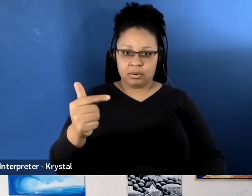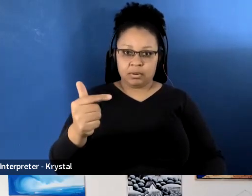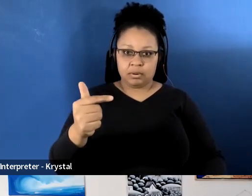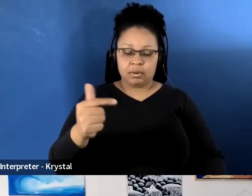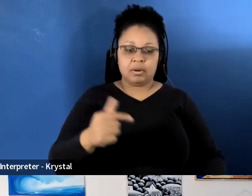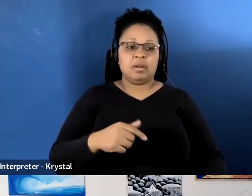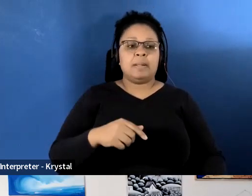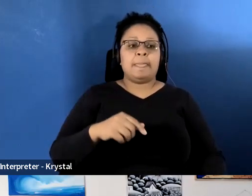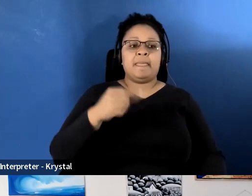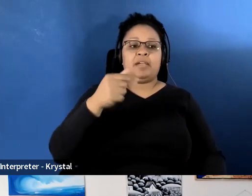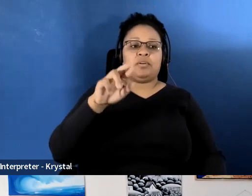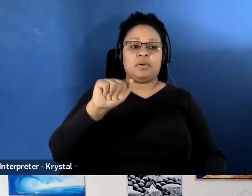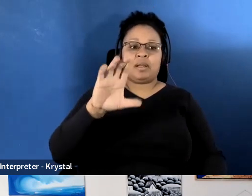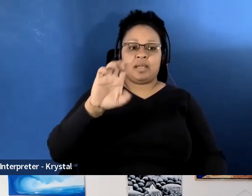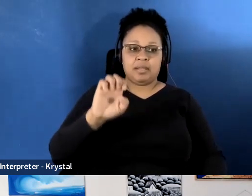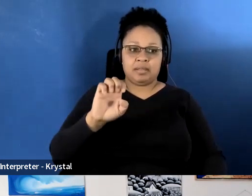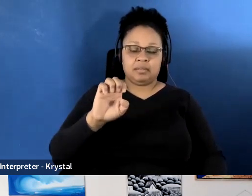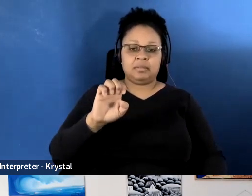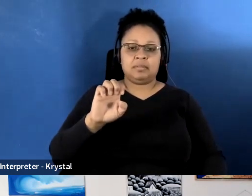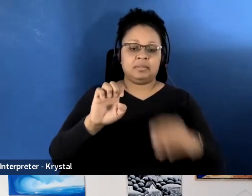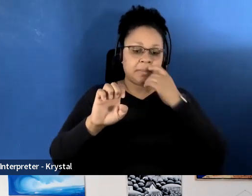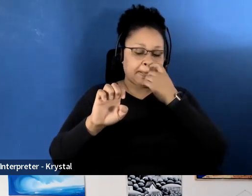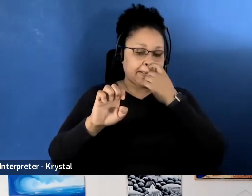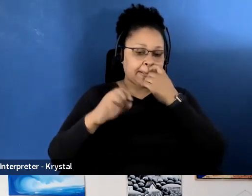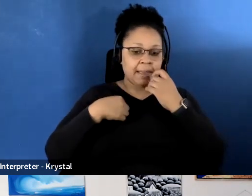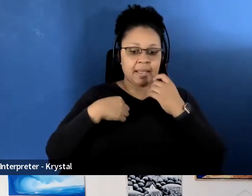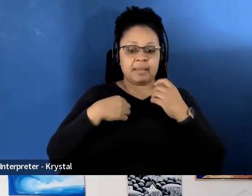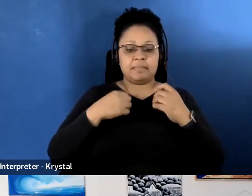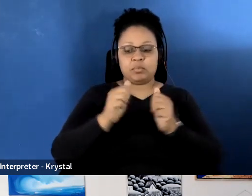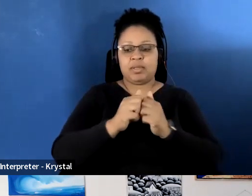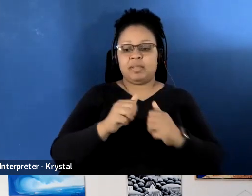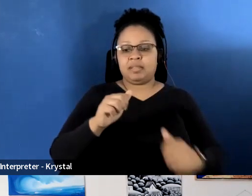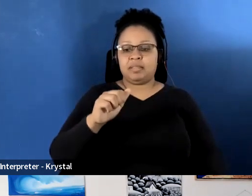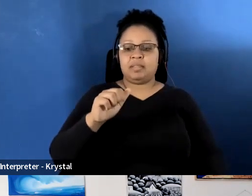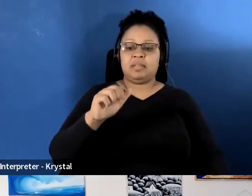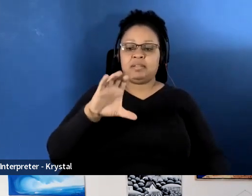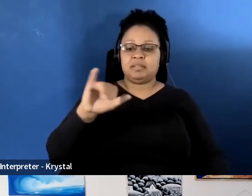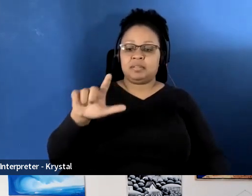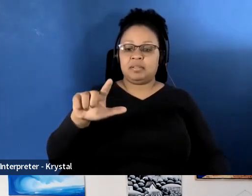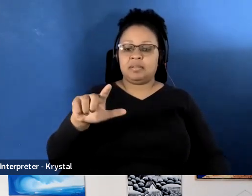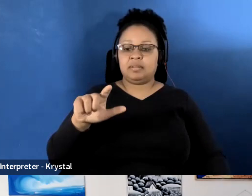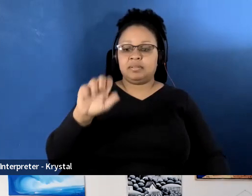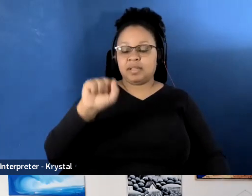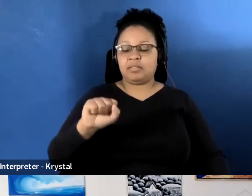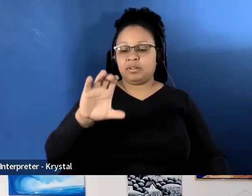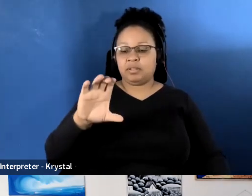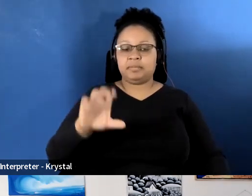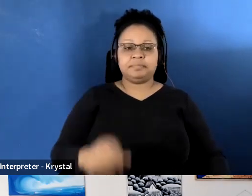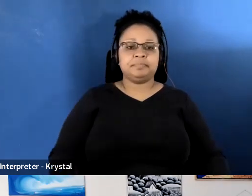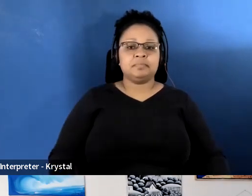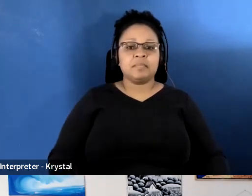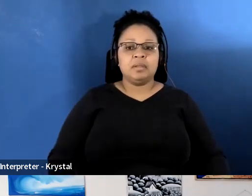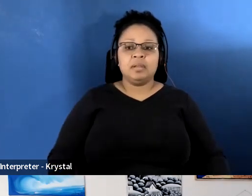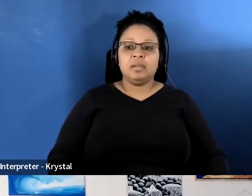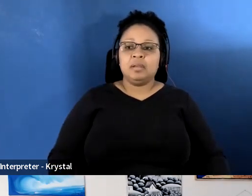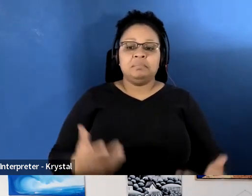South Carolina. Thank you, Grace. So does anybody else want to share what they do? You don't have to say where it's